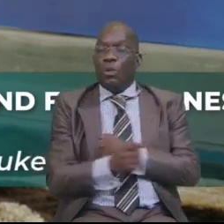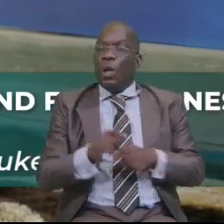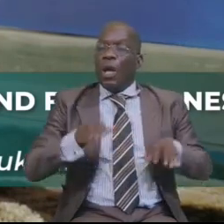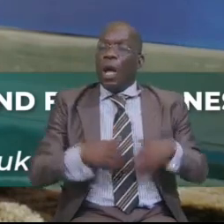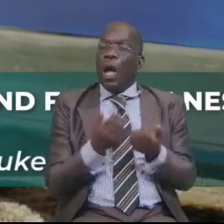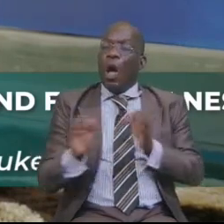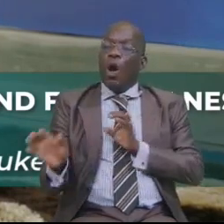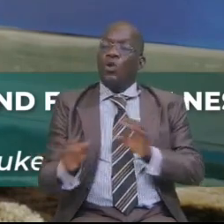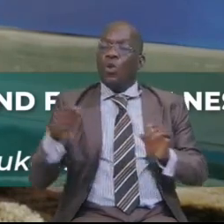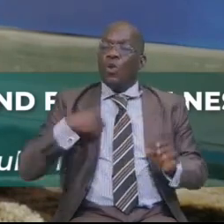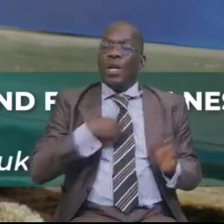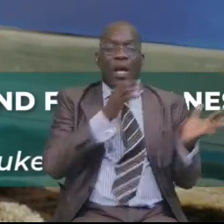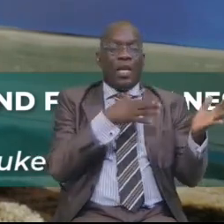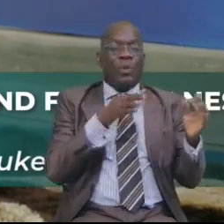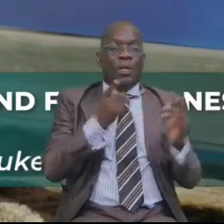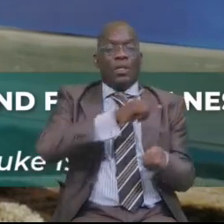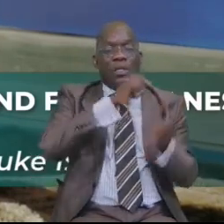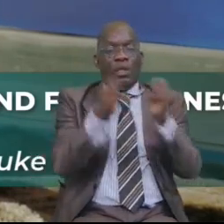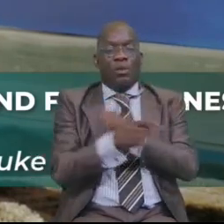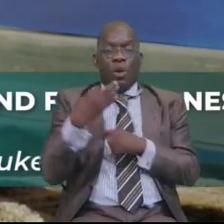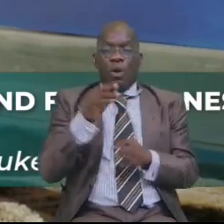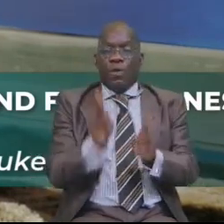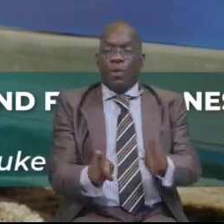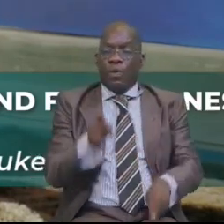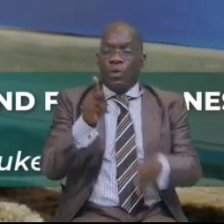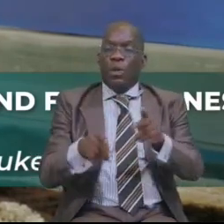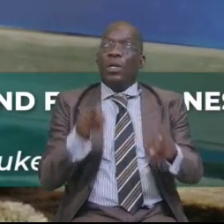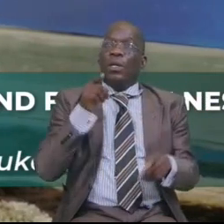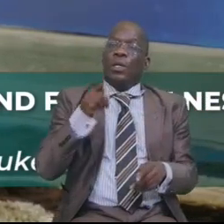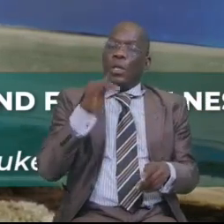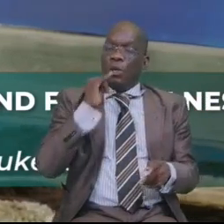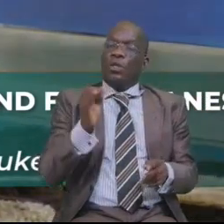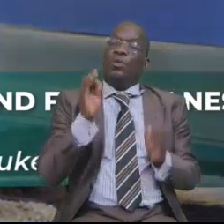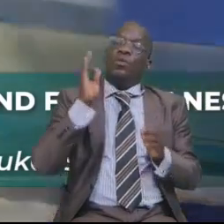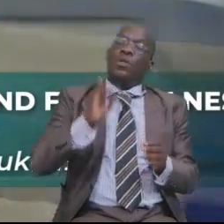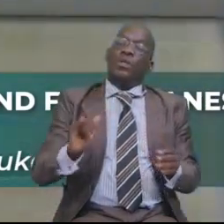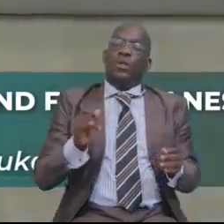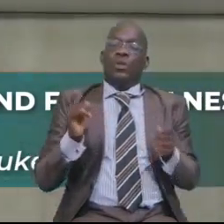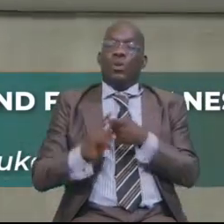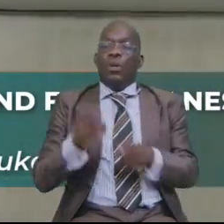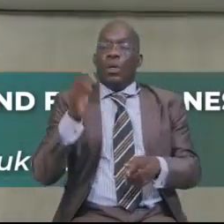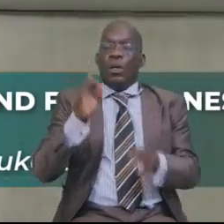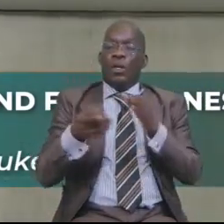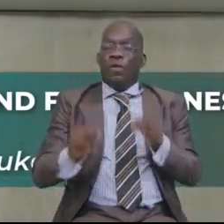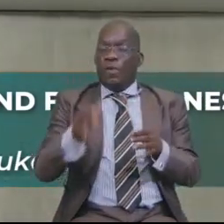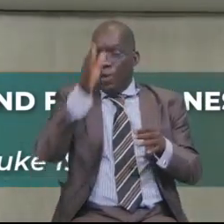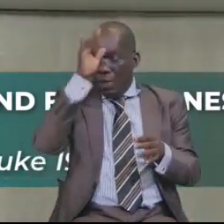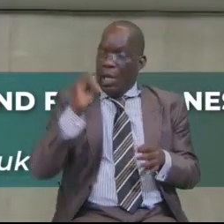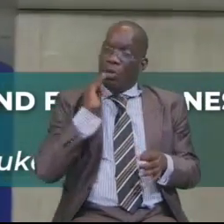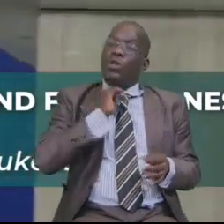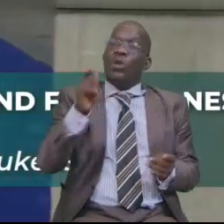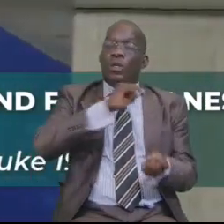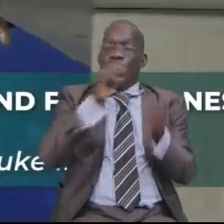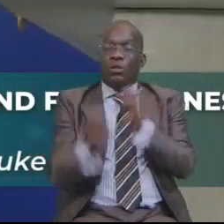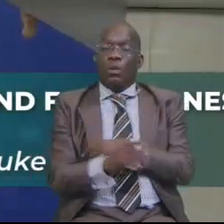expect the transformation of the people he's preaching to? If the father is not transformed, if the